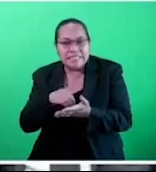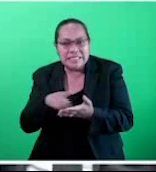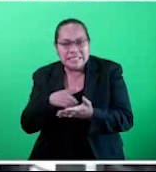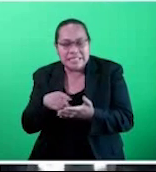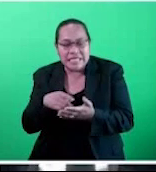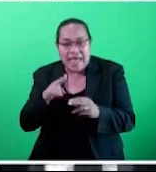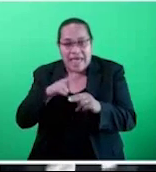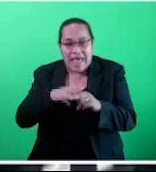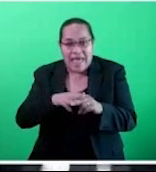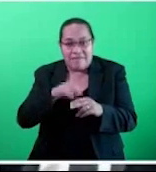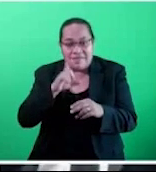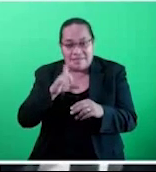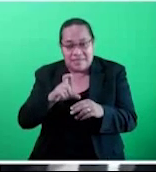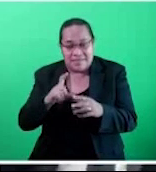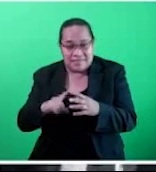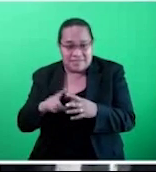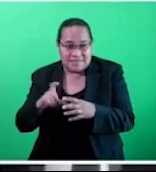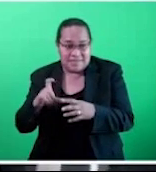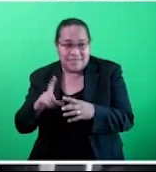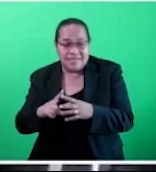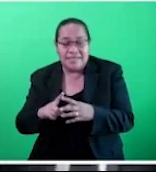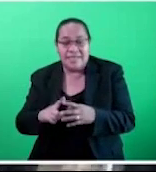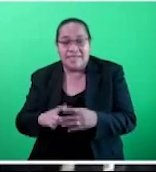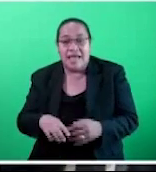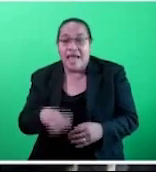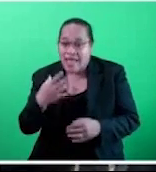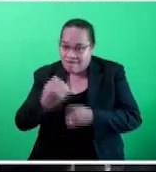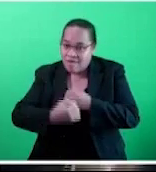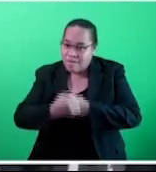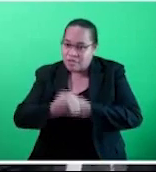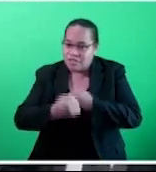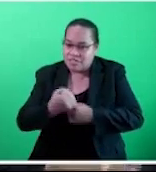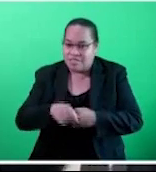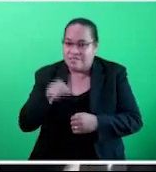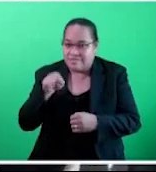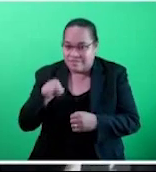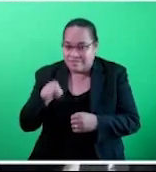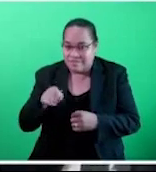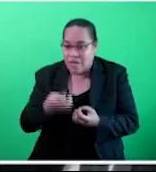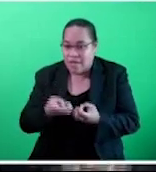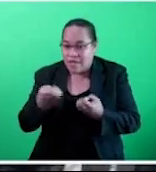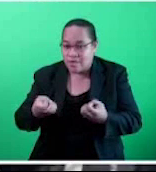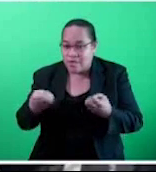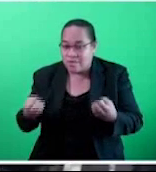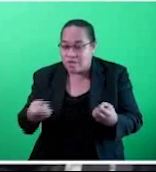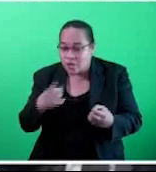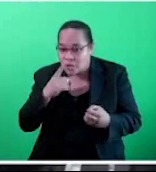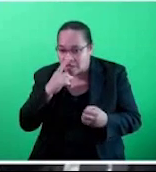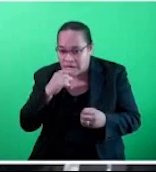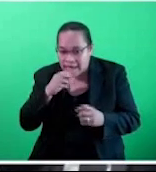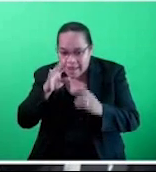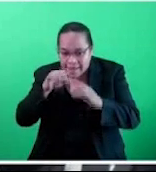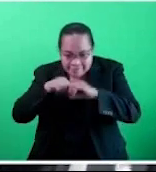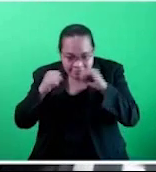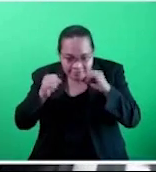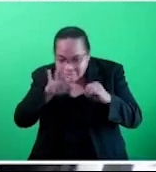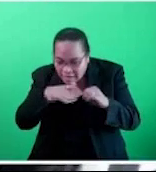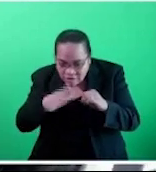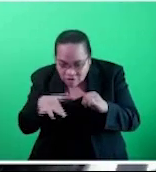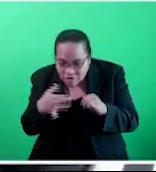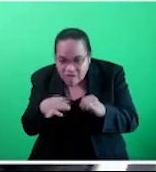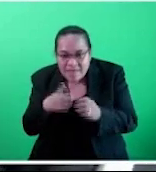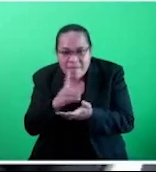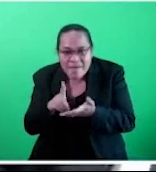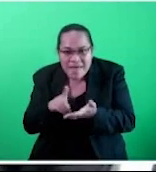the FCDC. And they have machines and equipment and reagents to diagnose common viral and bacterial